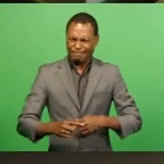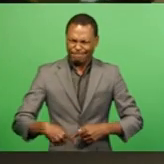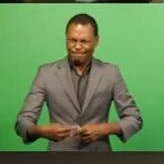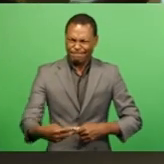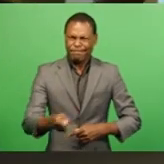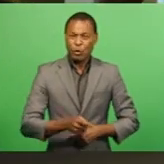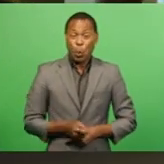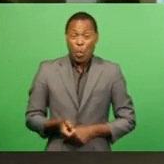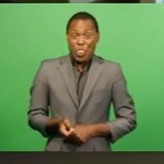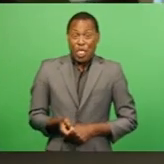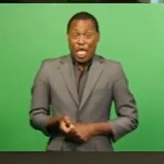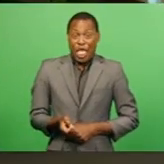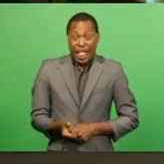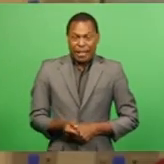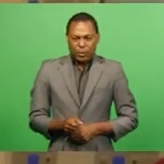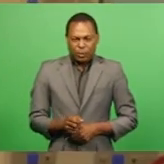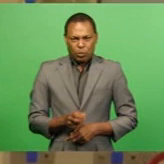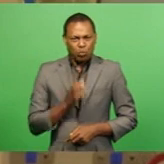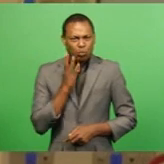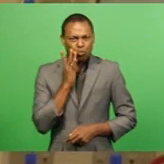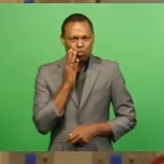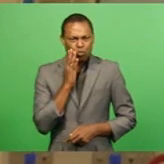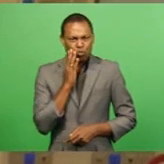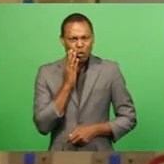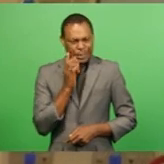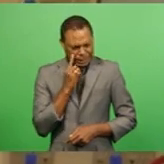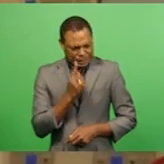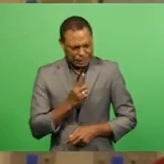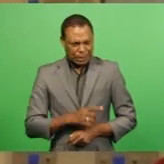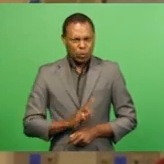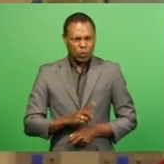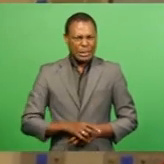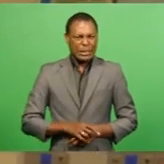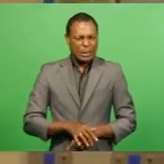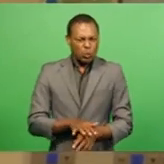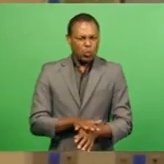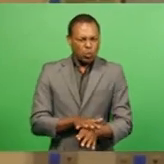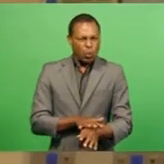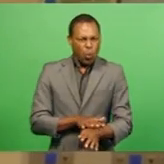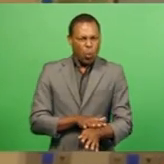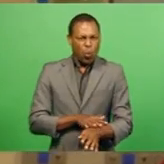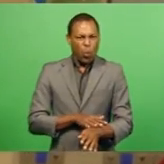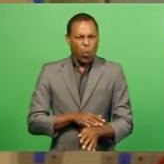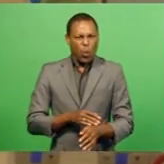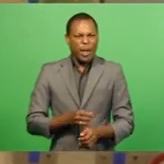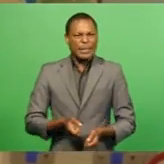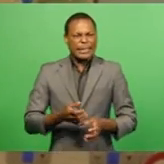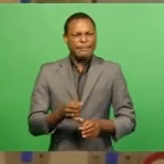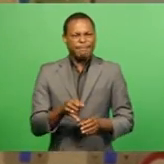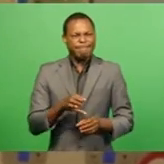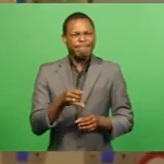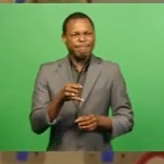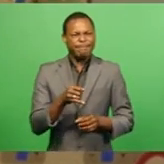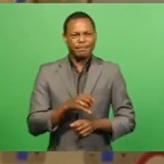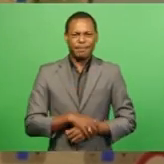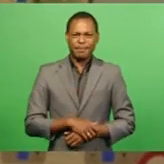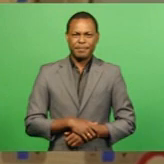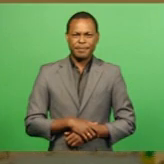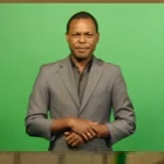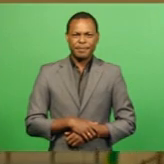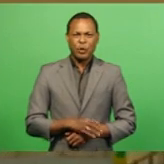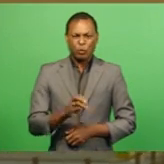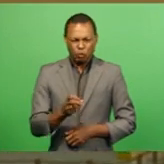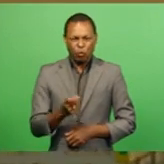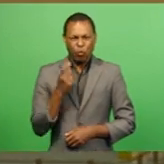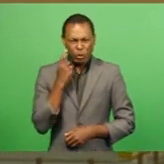stages, the treatment that we provide is to try and prevent or slow the progression of the kidney disease. So try and maintain